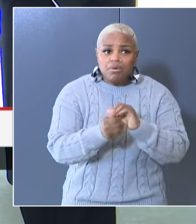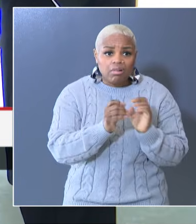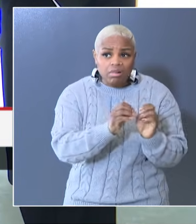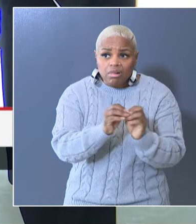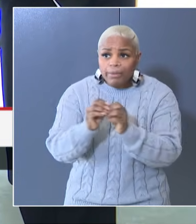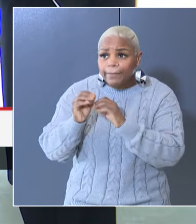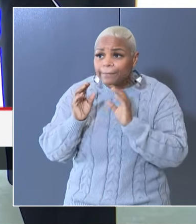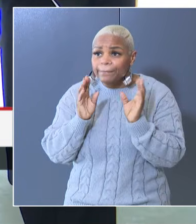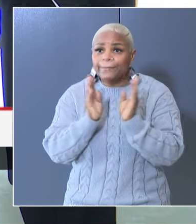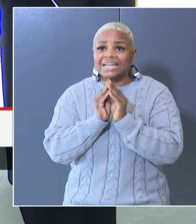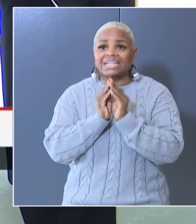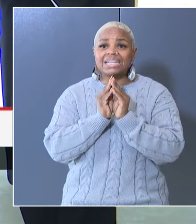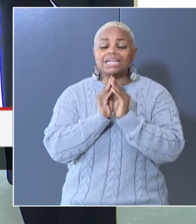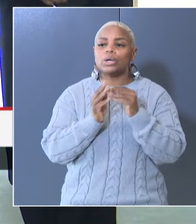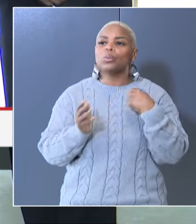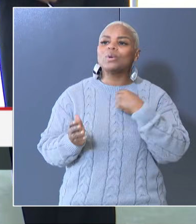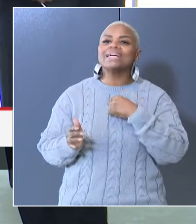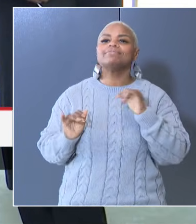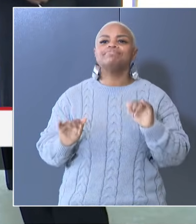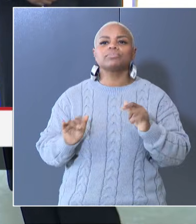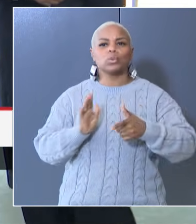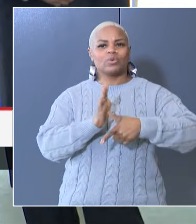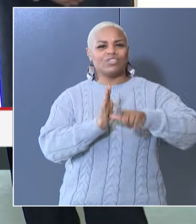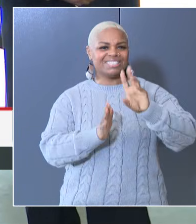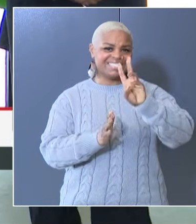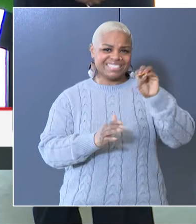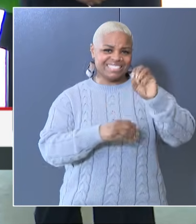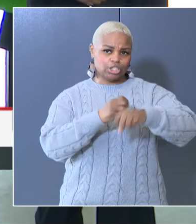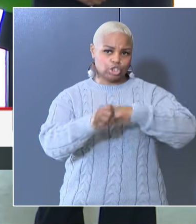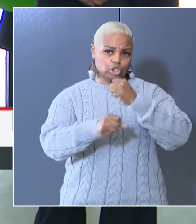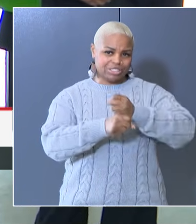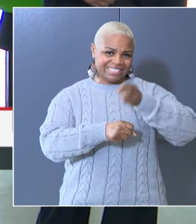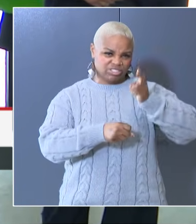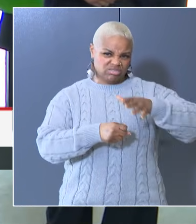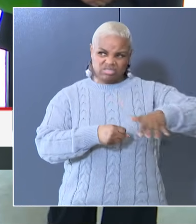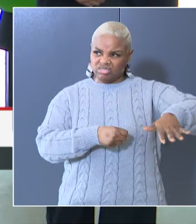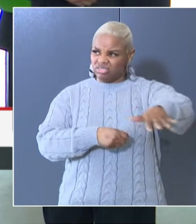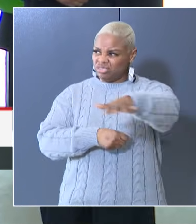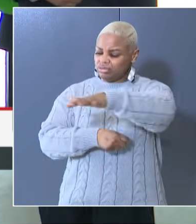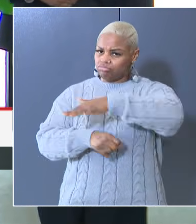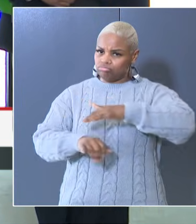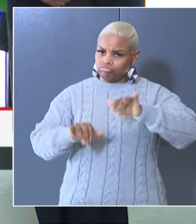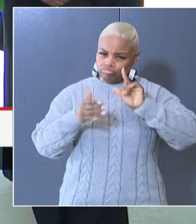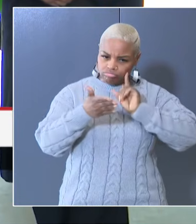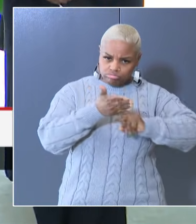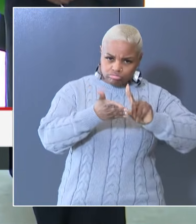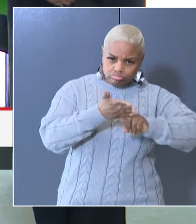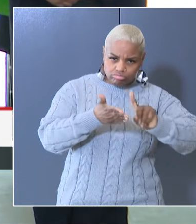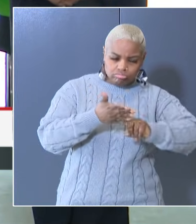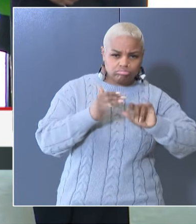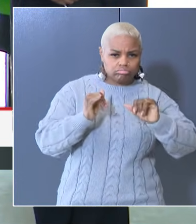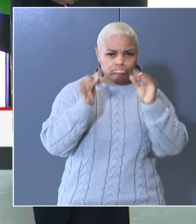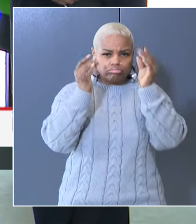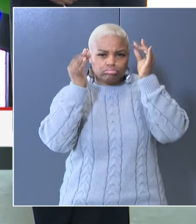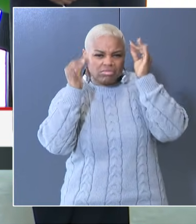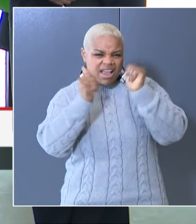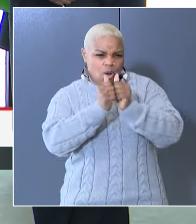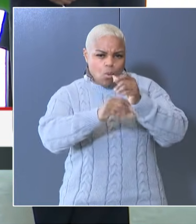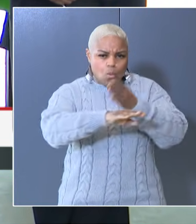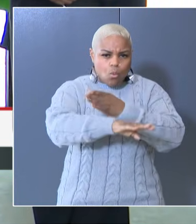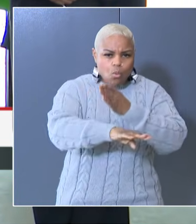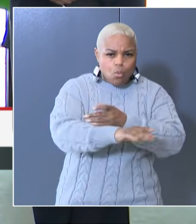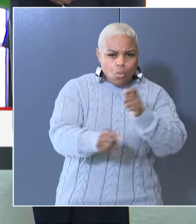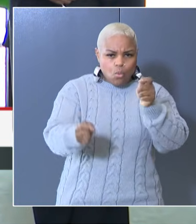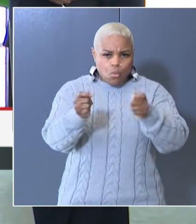over 60 years of history here, bringing new life back to this. That's what it means to do revitalization, to resurrect something.